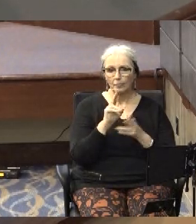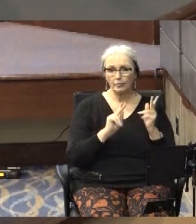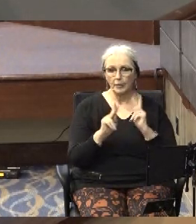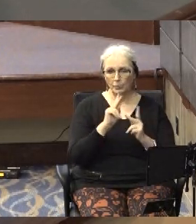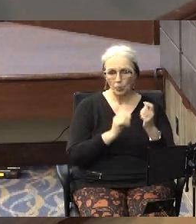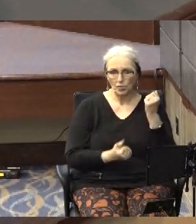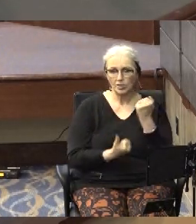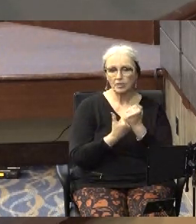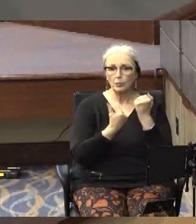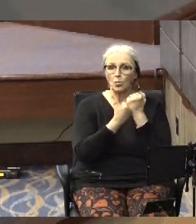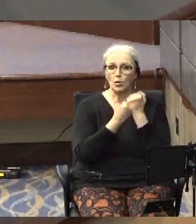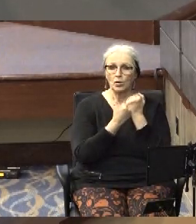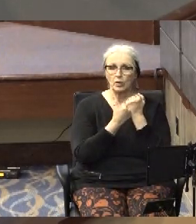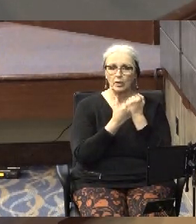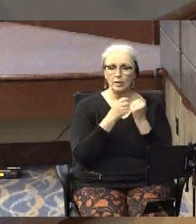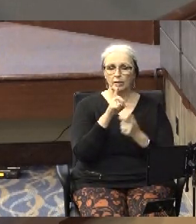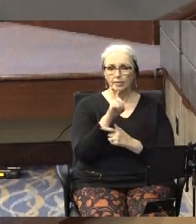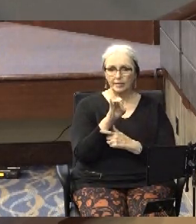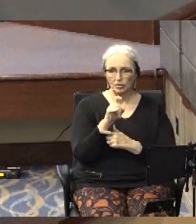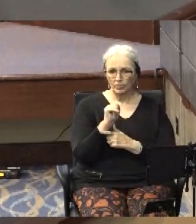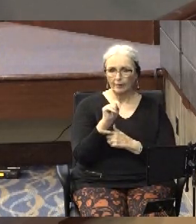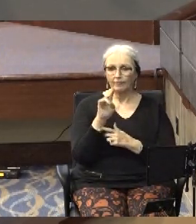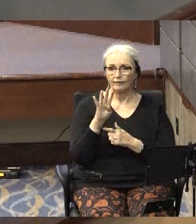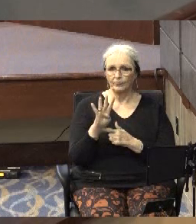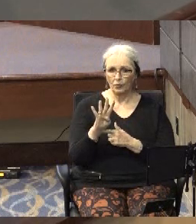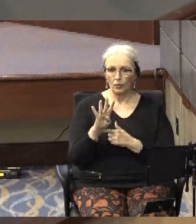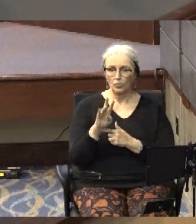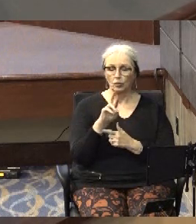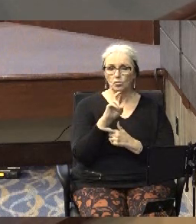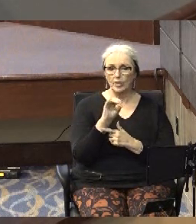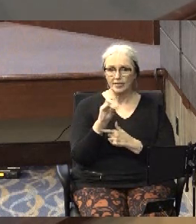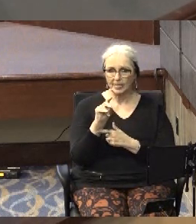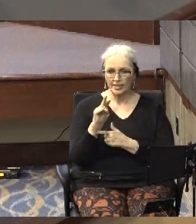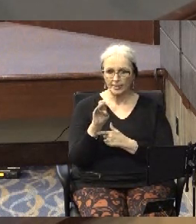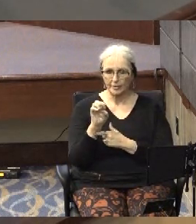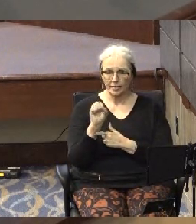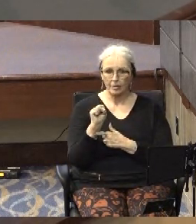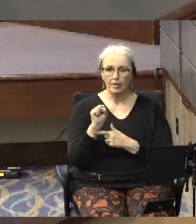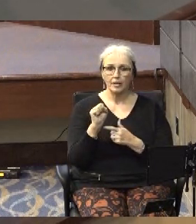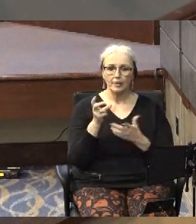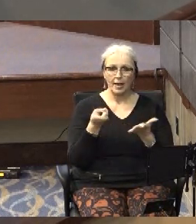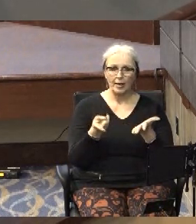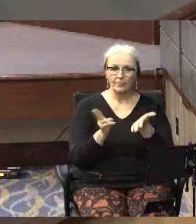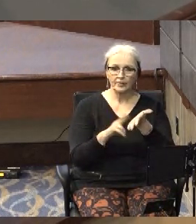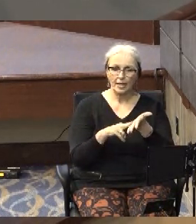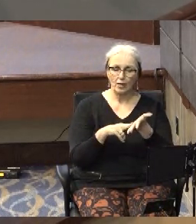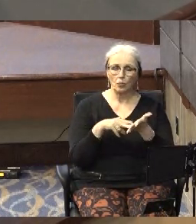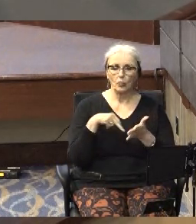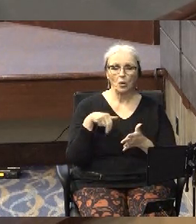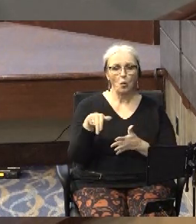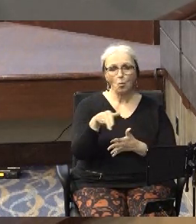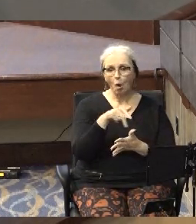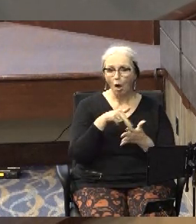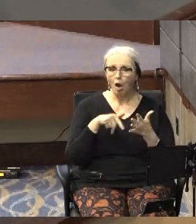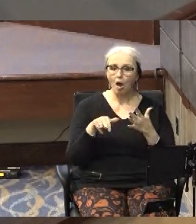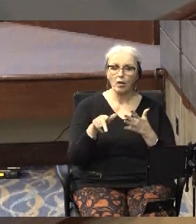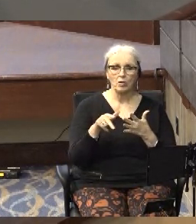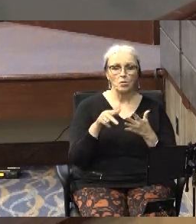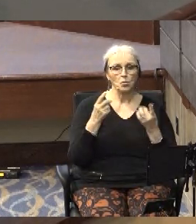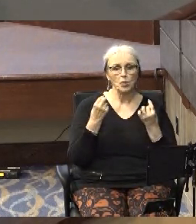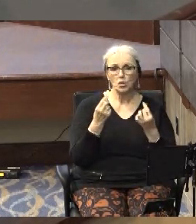support. District 4 residents that have signed. We walked the streets, we did what we had to